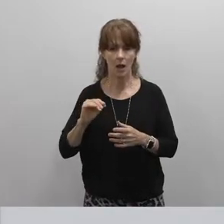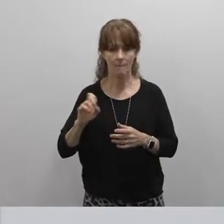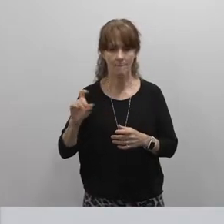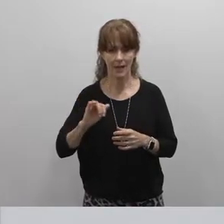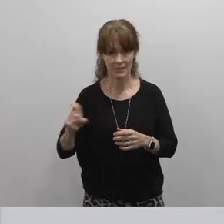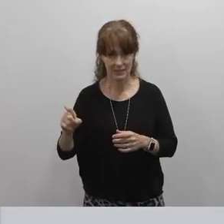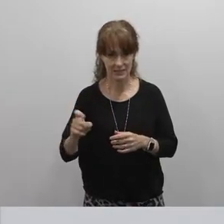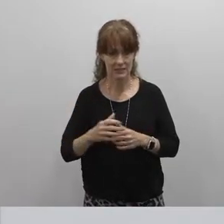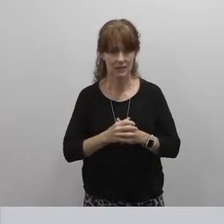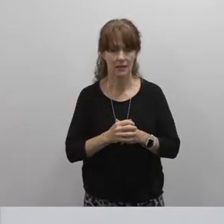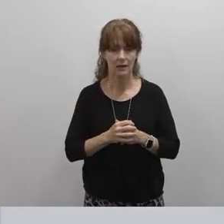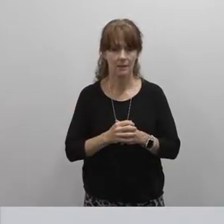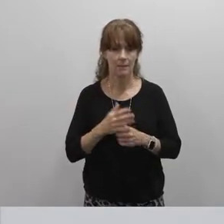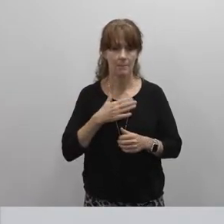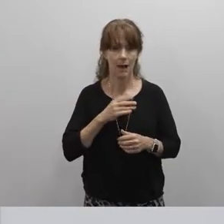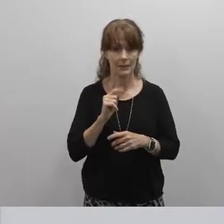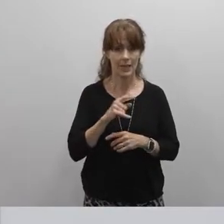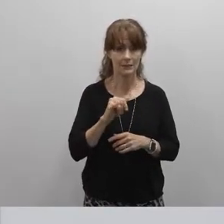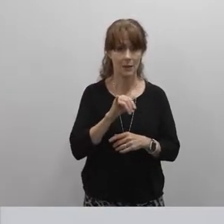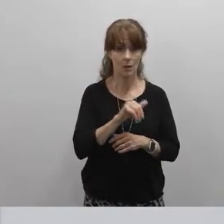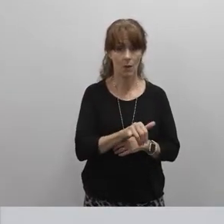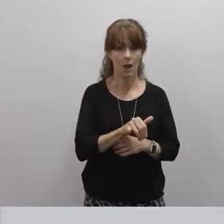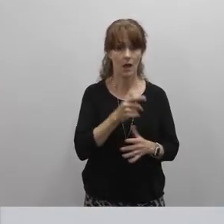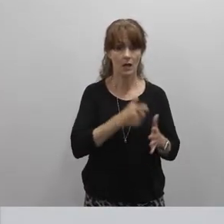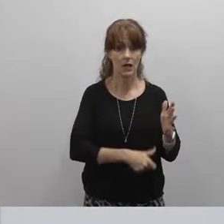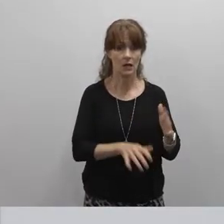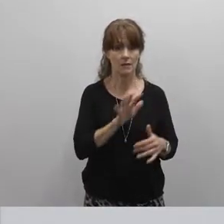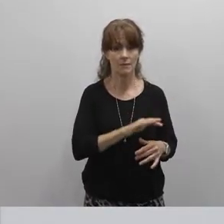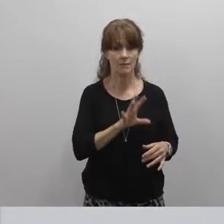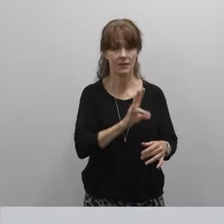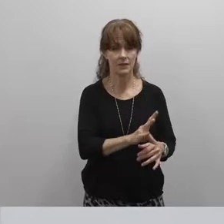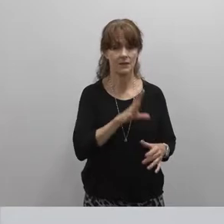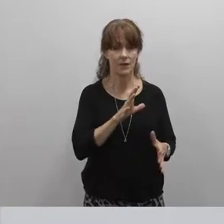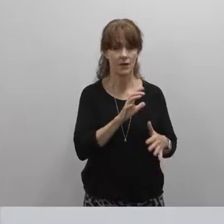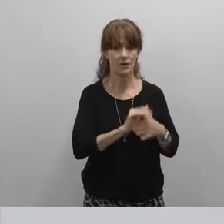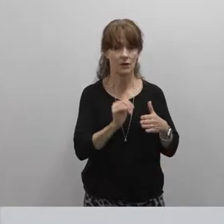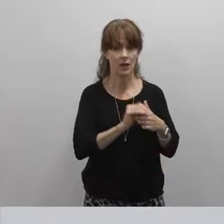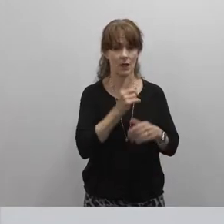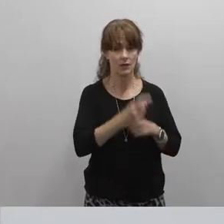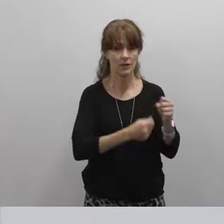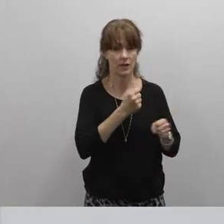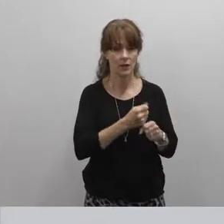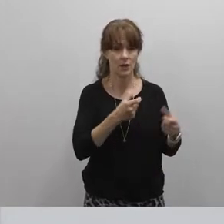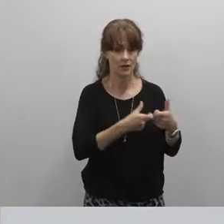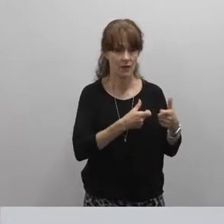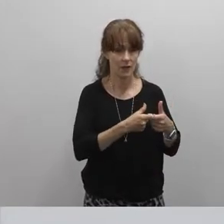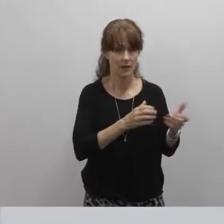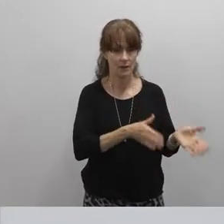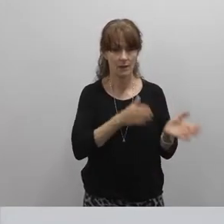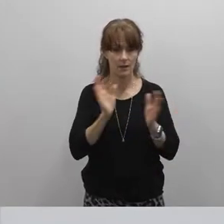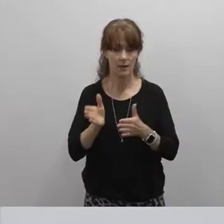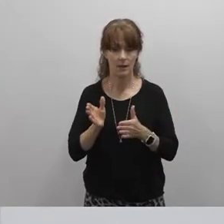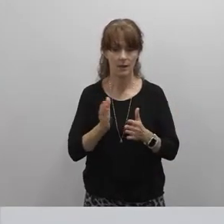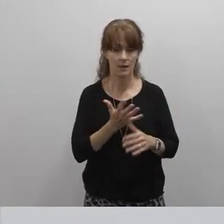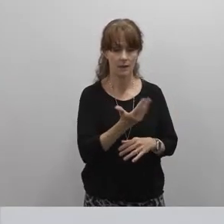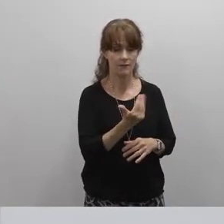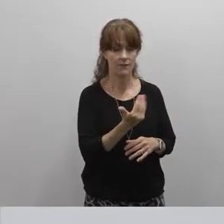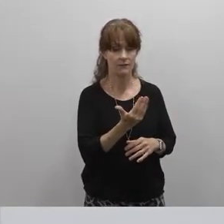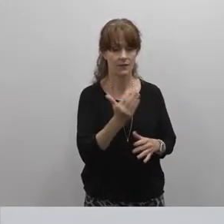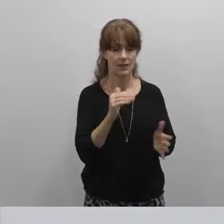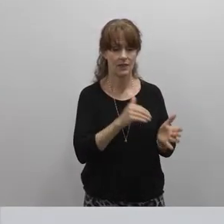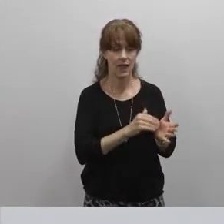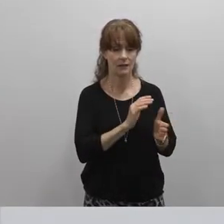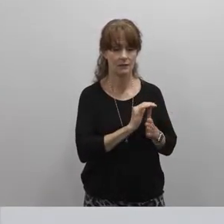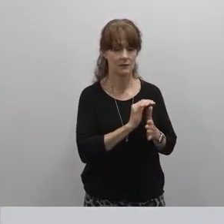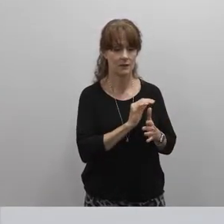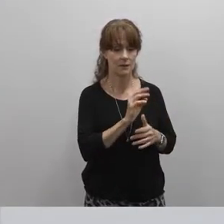My Tesla Model Y costs me around $700 per year for electricity for 15,000 miles. That